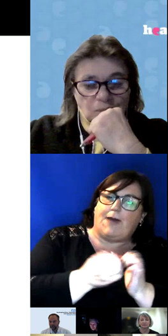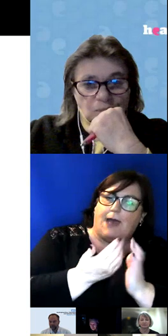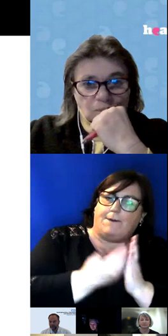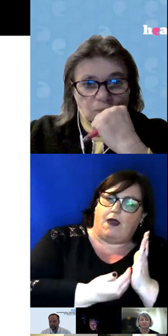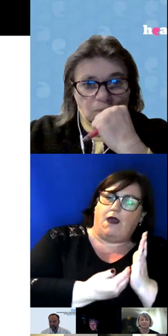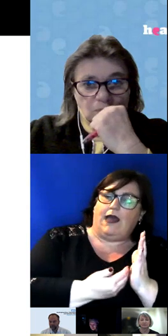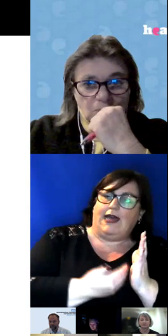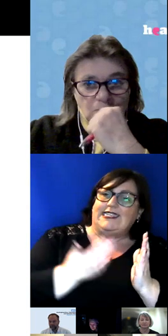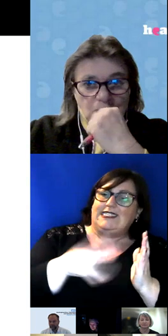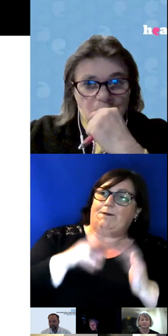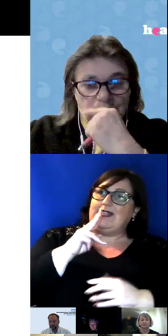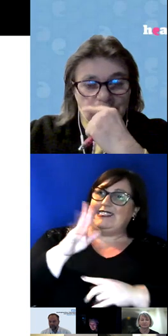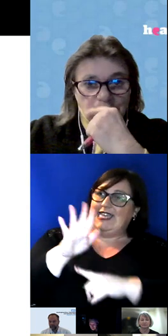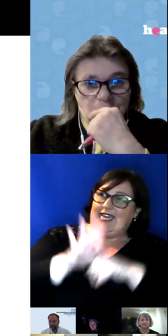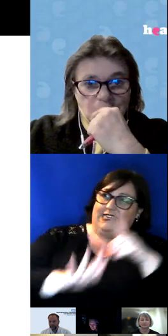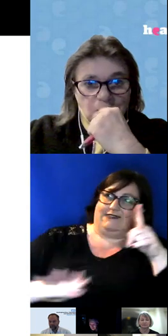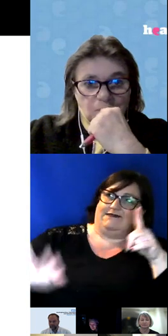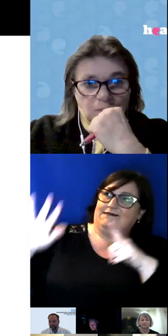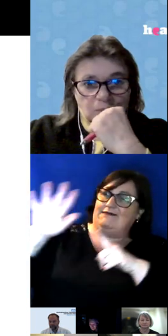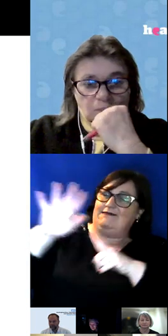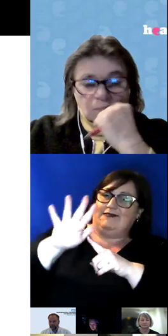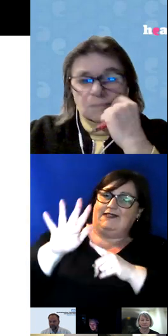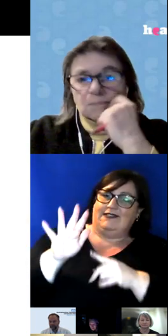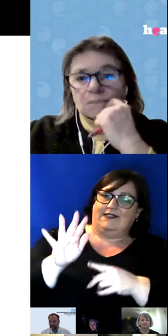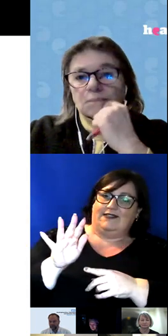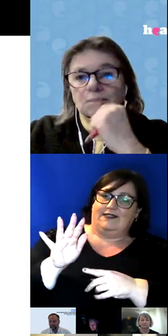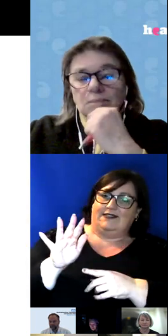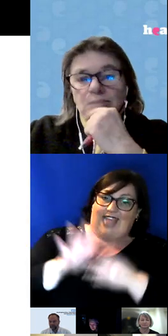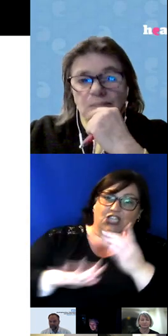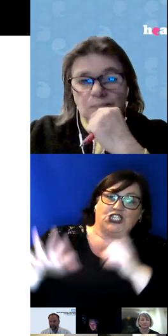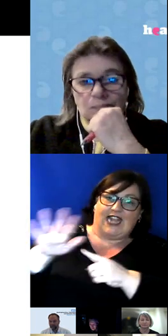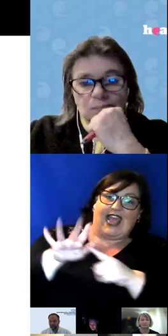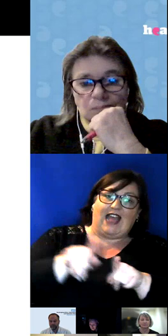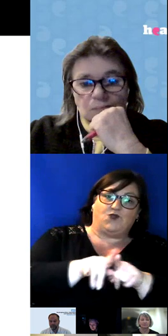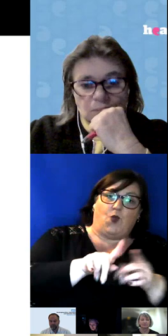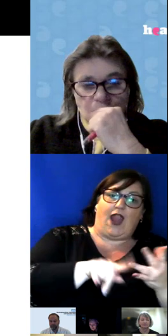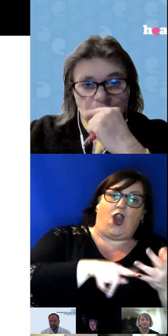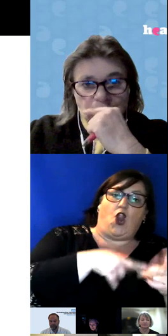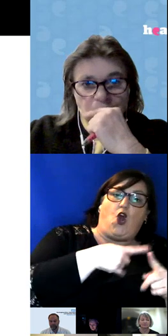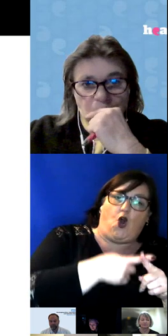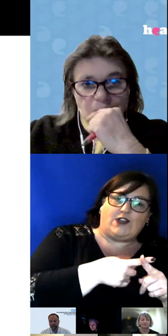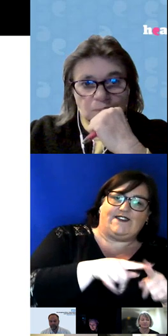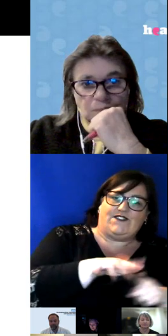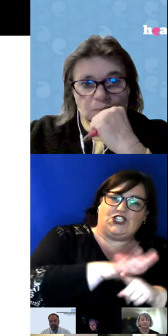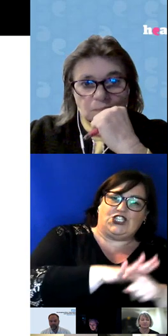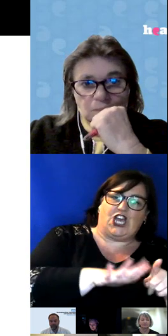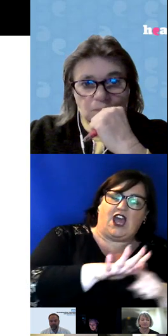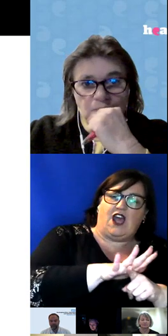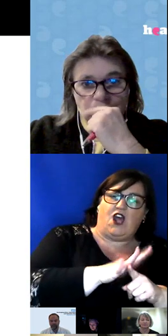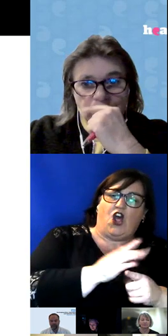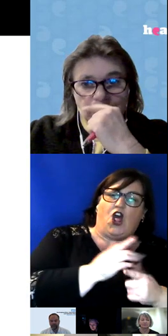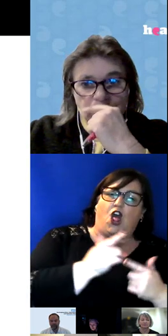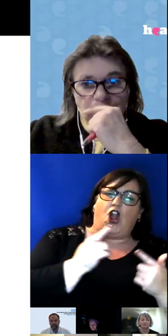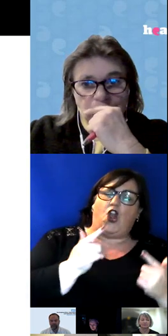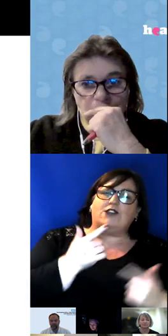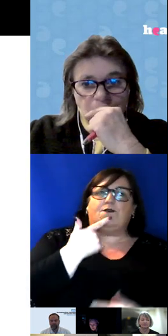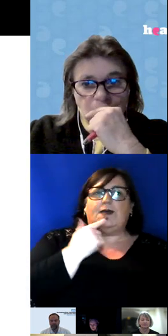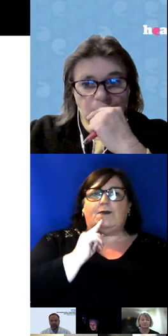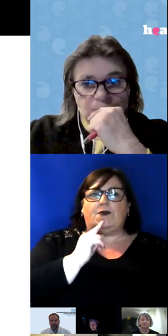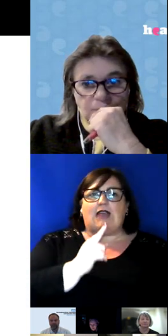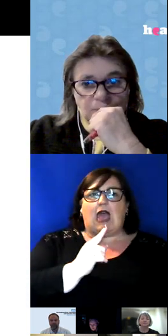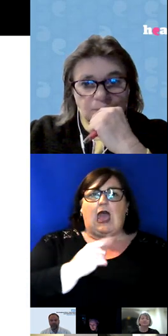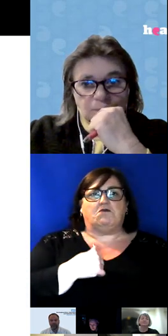seen across the Bob and Oxfordshire, you know, with a lot of people feeling, you know, very dissatisfied in terms of, you